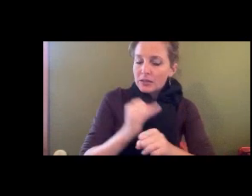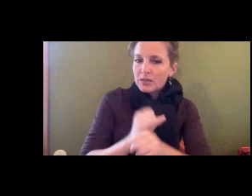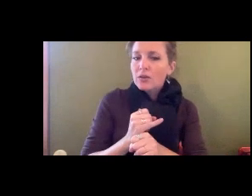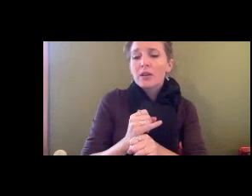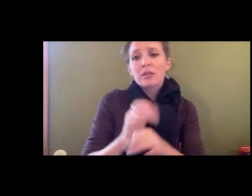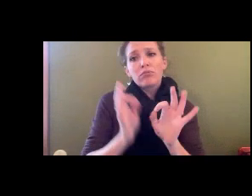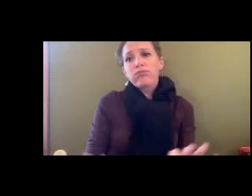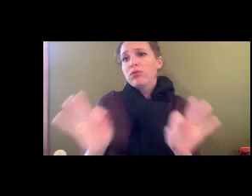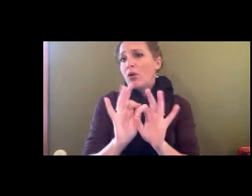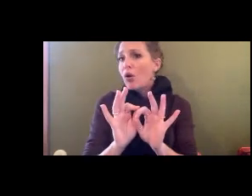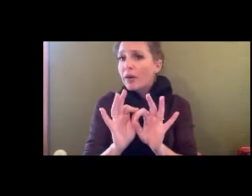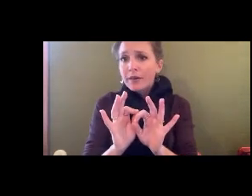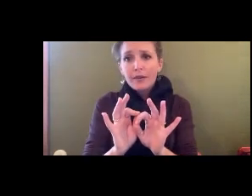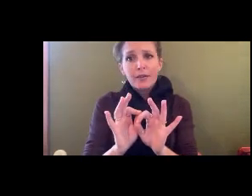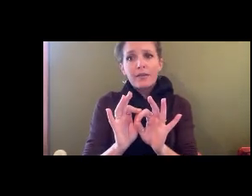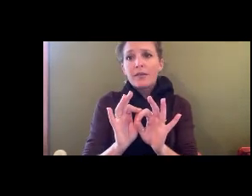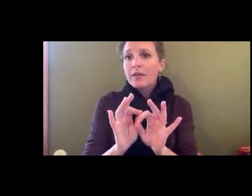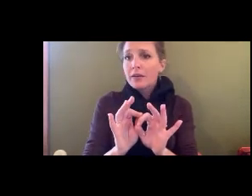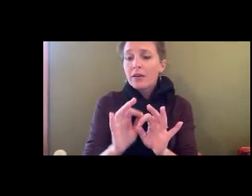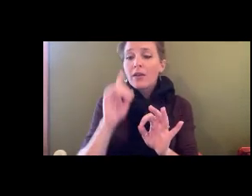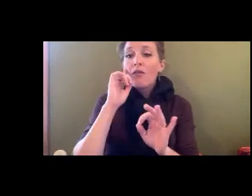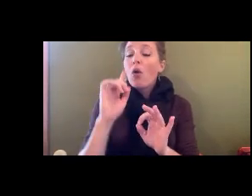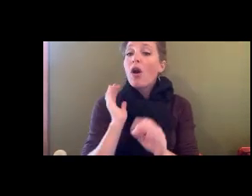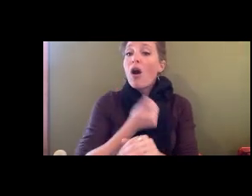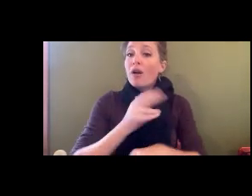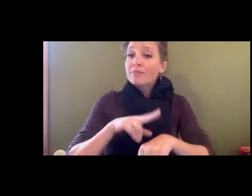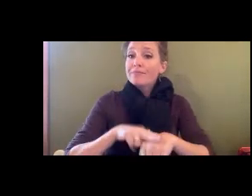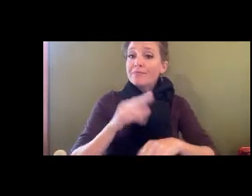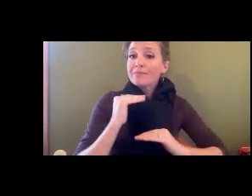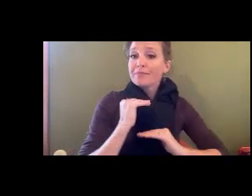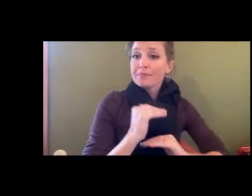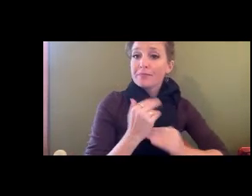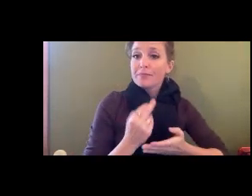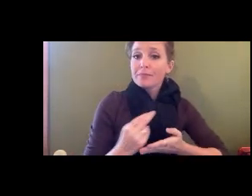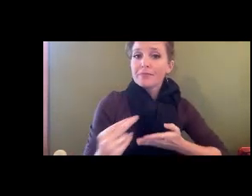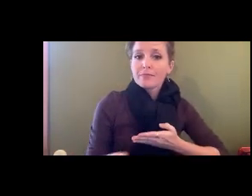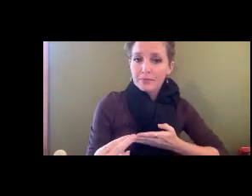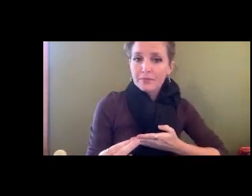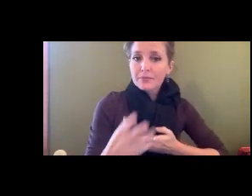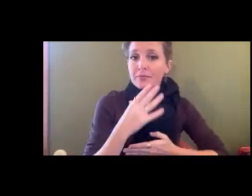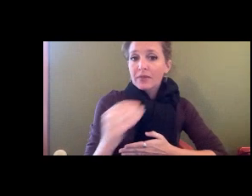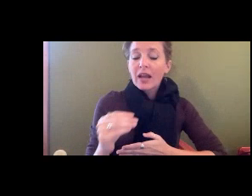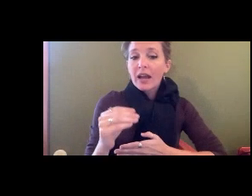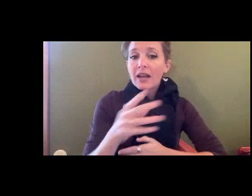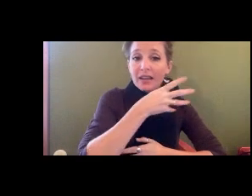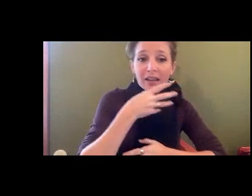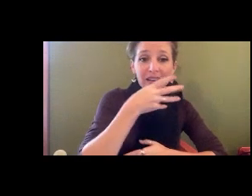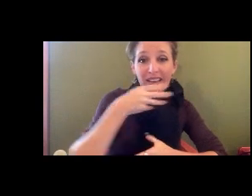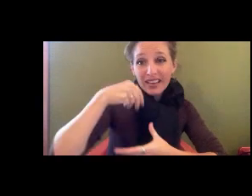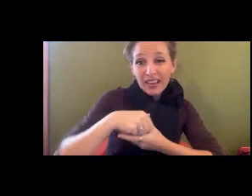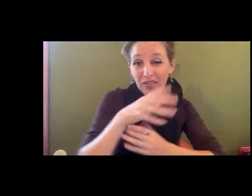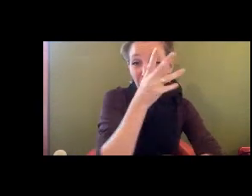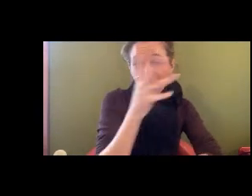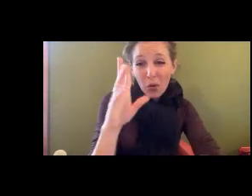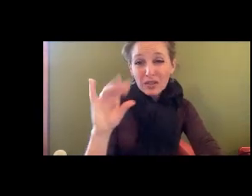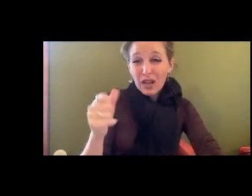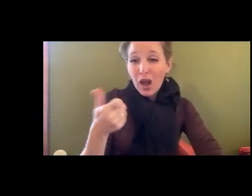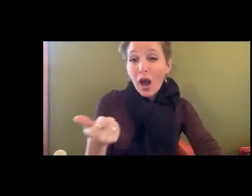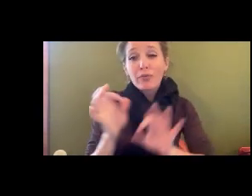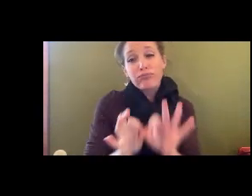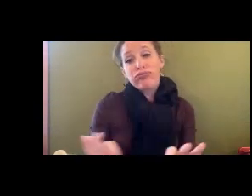our limited natural resources, including the expansion of agriculture into forests and other critical